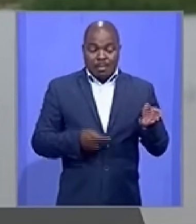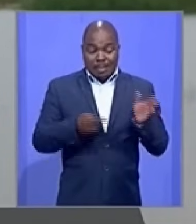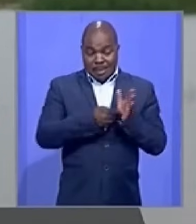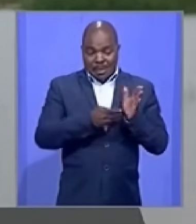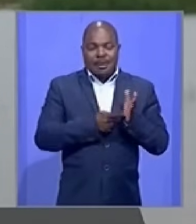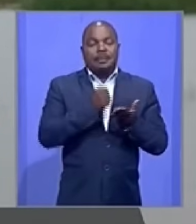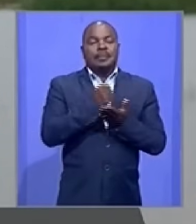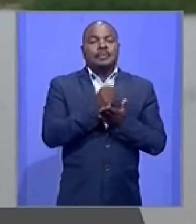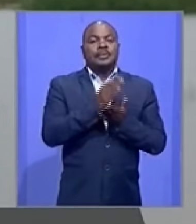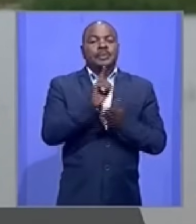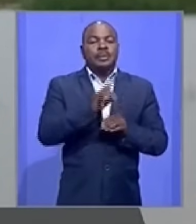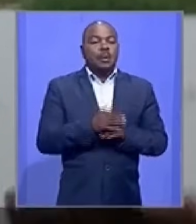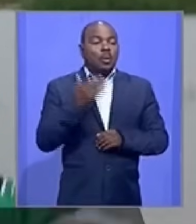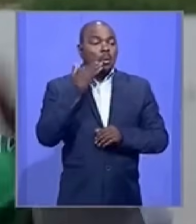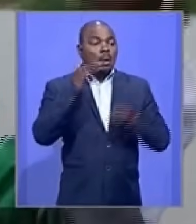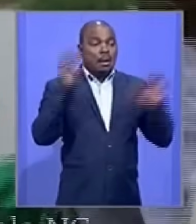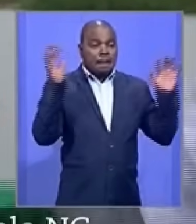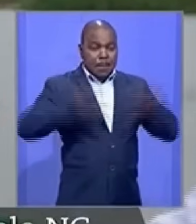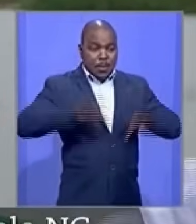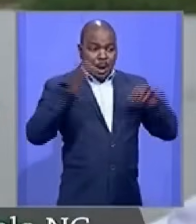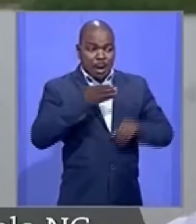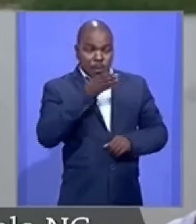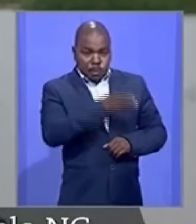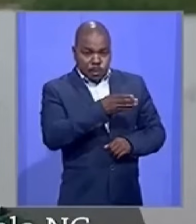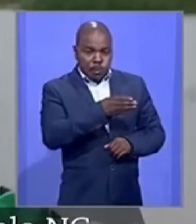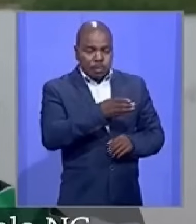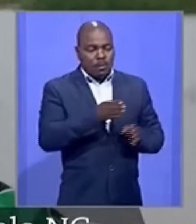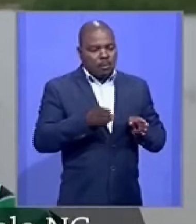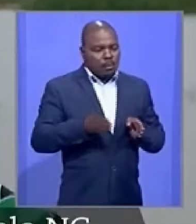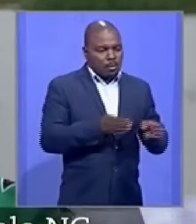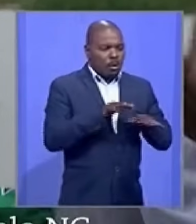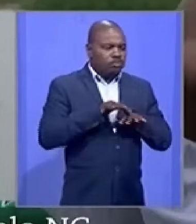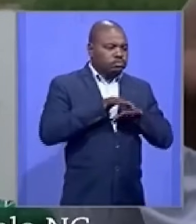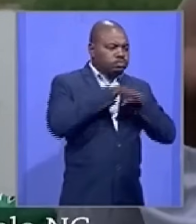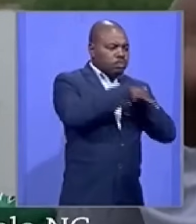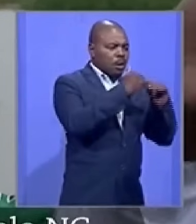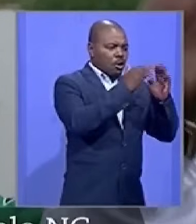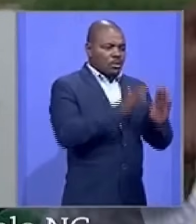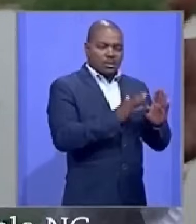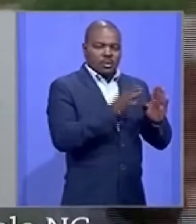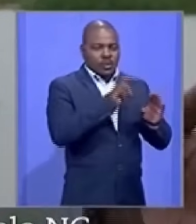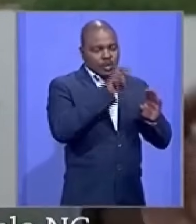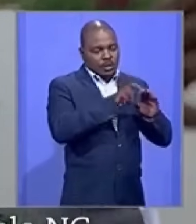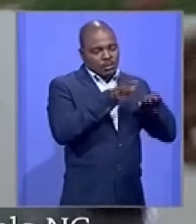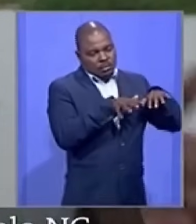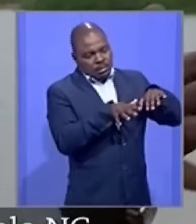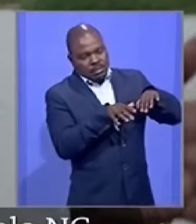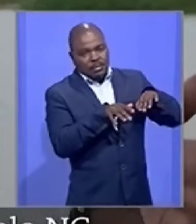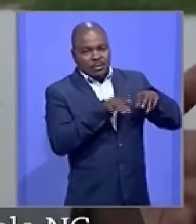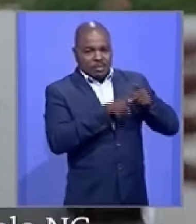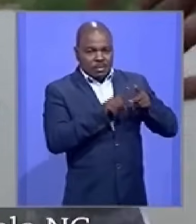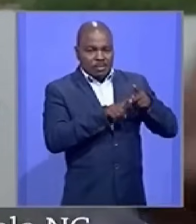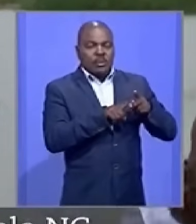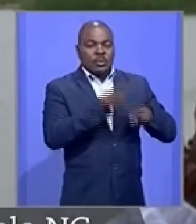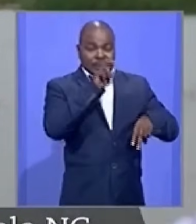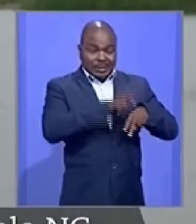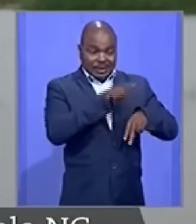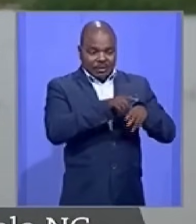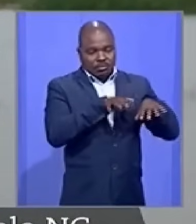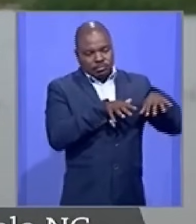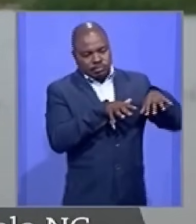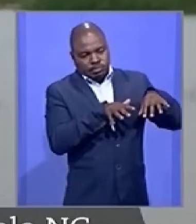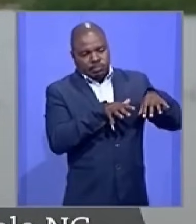when there is rain, at least it should not go that side. So it needs to be lifted. Also that canal needs to be lifted on the